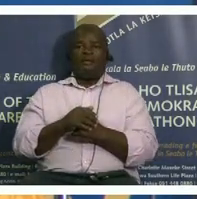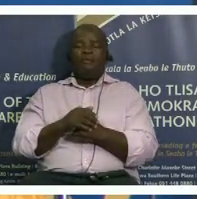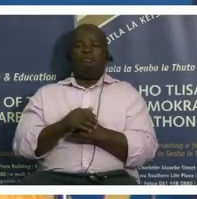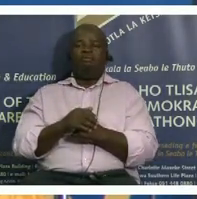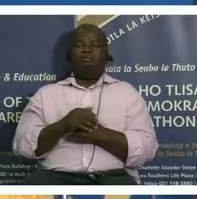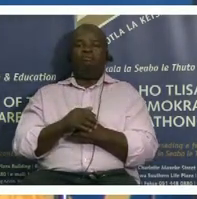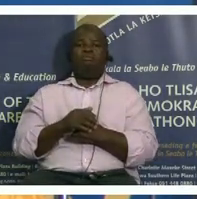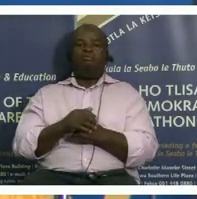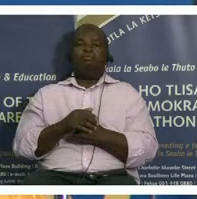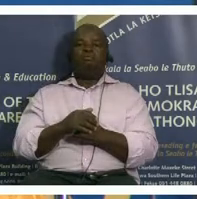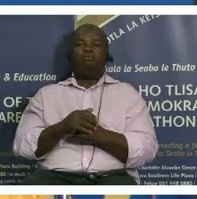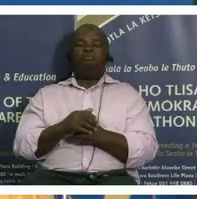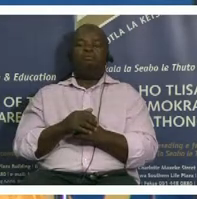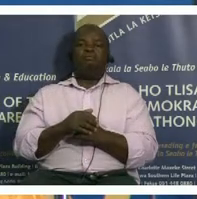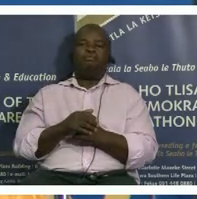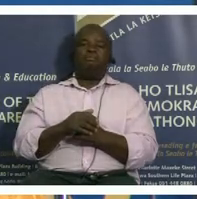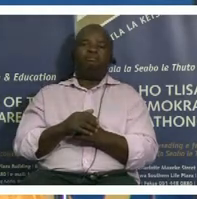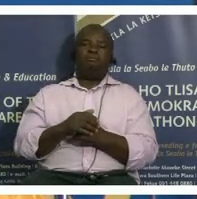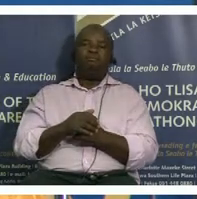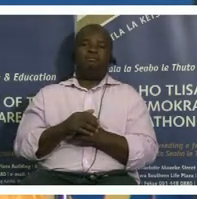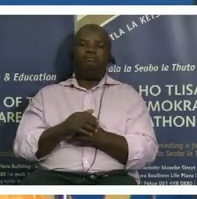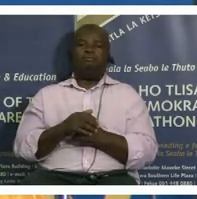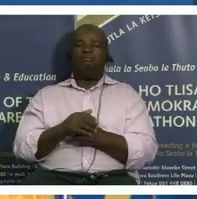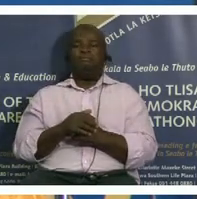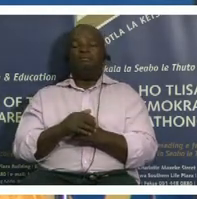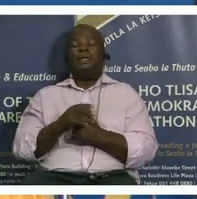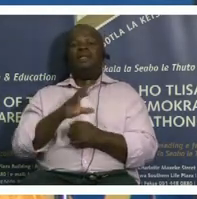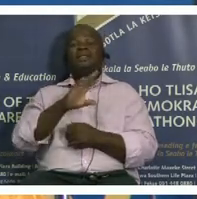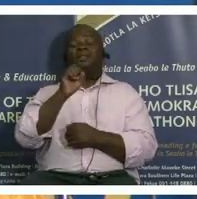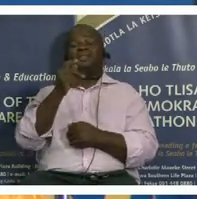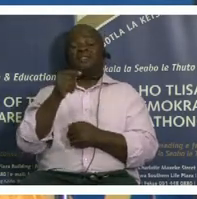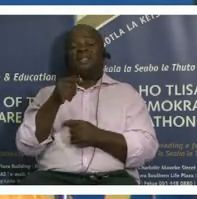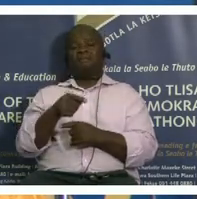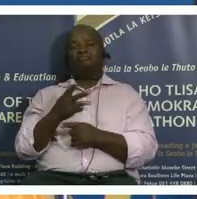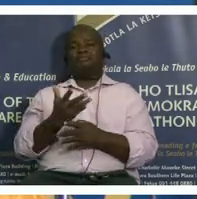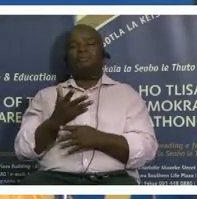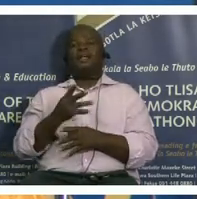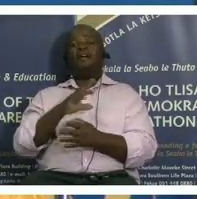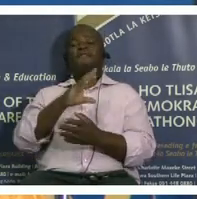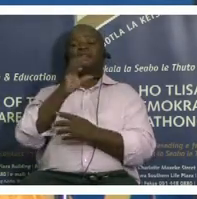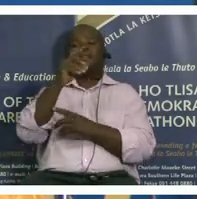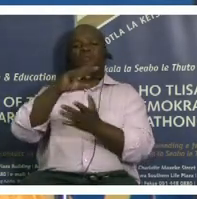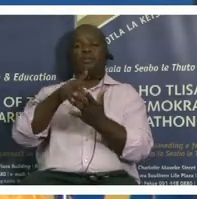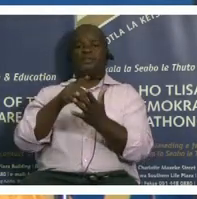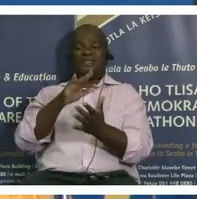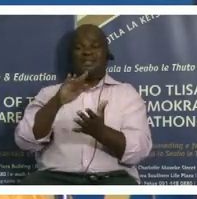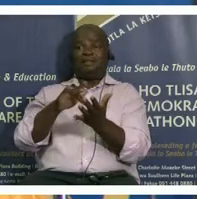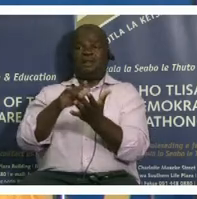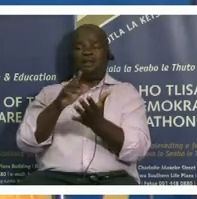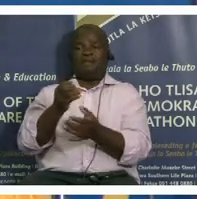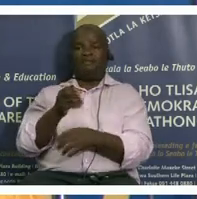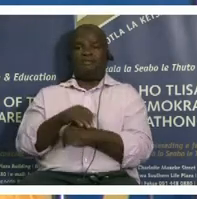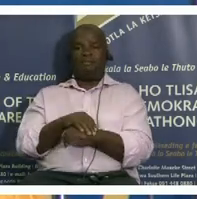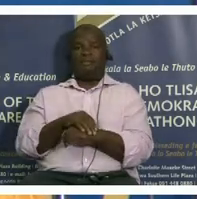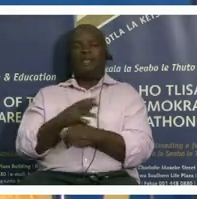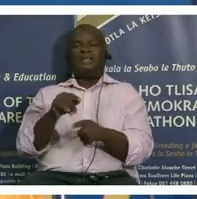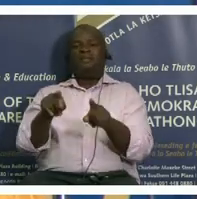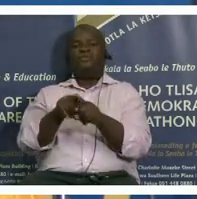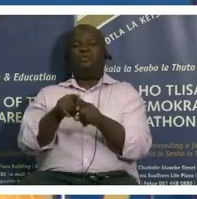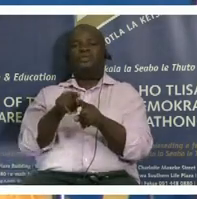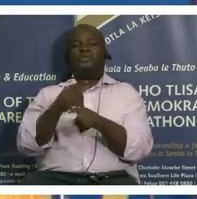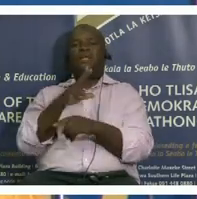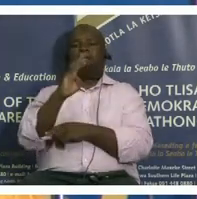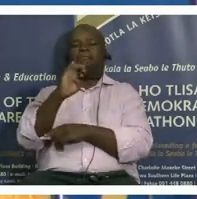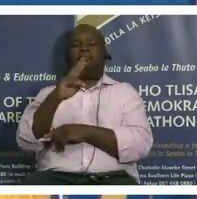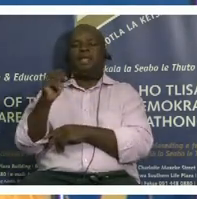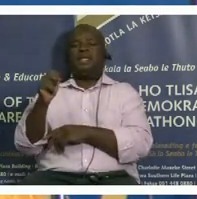In South Africa, Free State is centered right in the center, in the middle. It looks like a bean. It